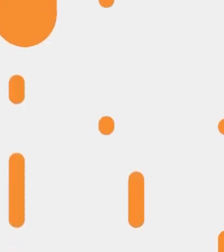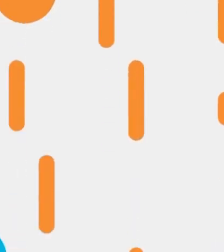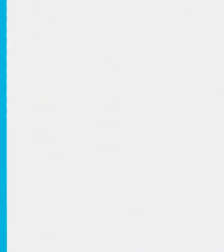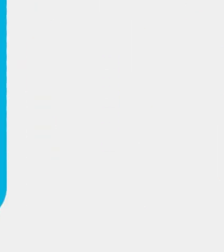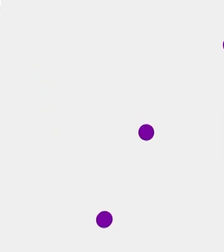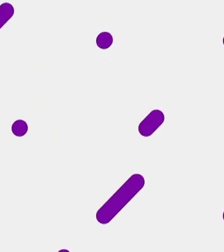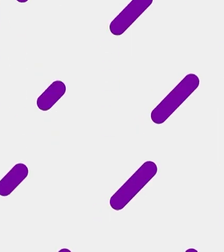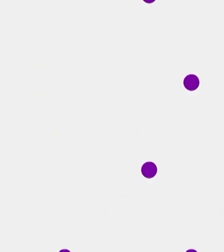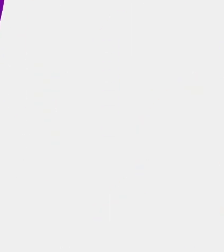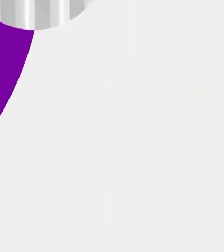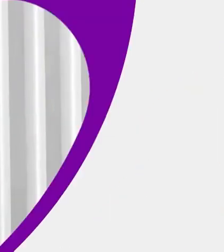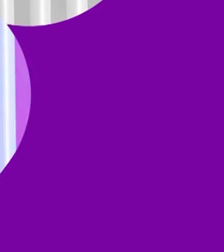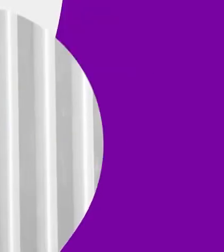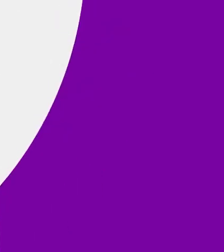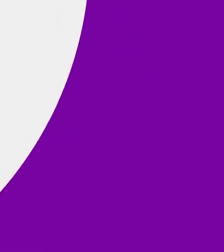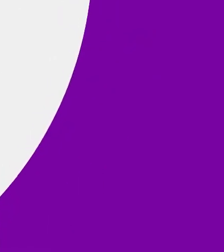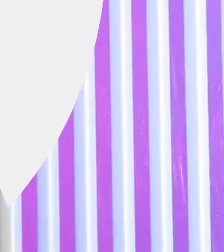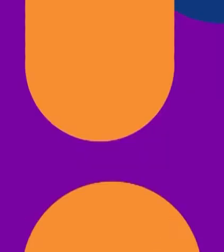minutes.